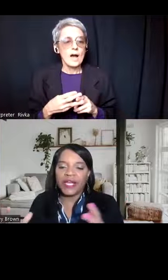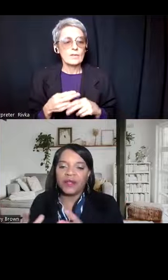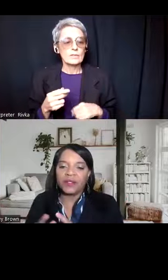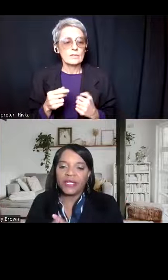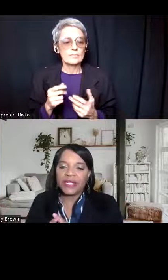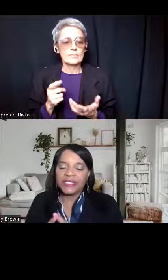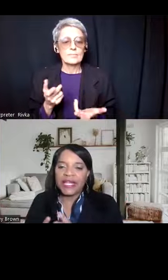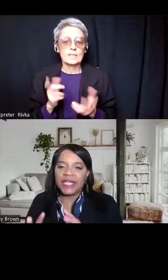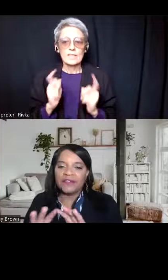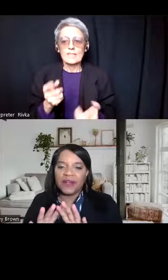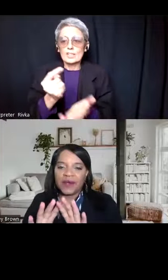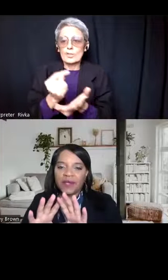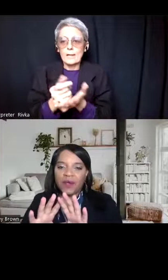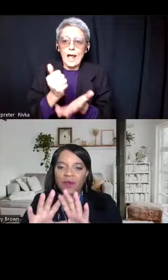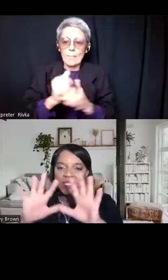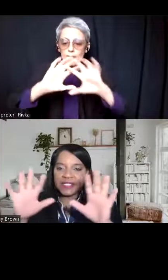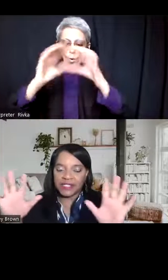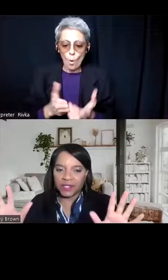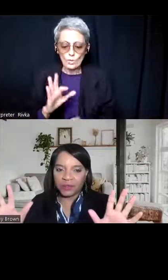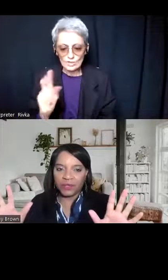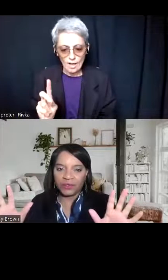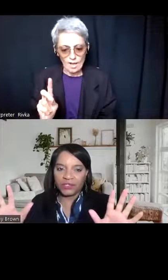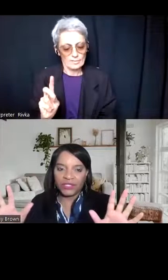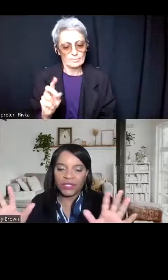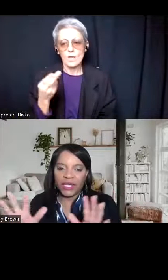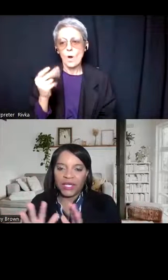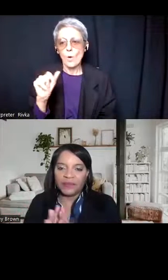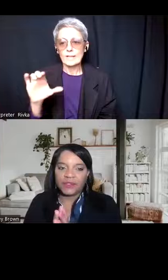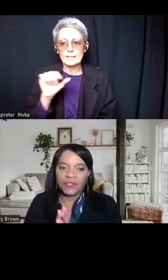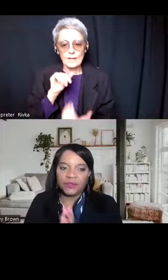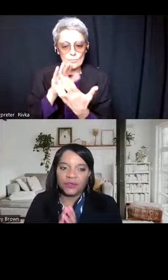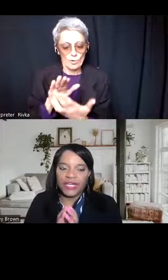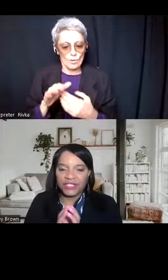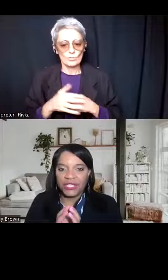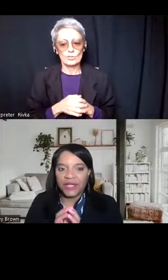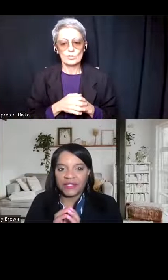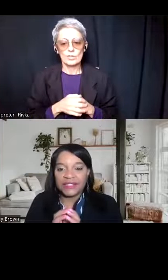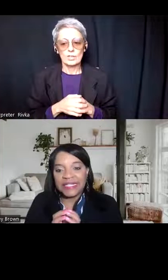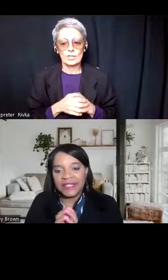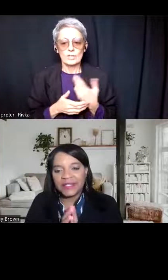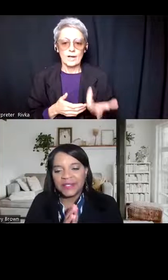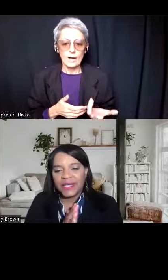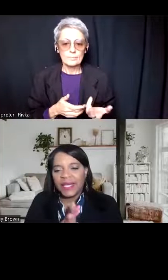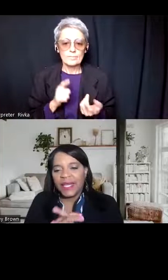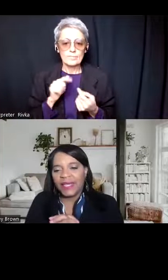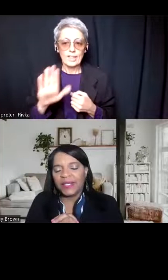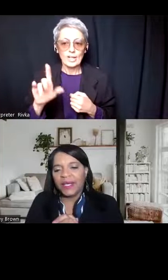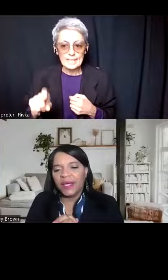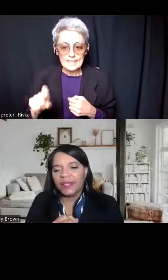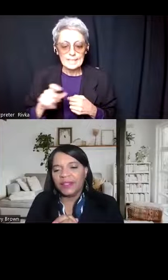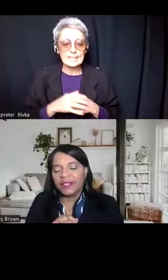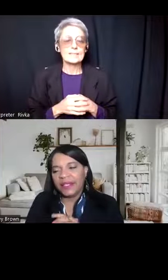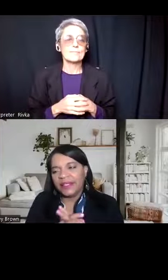whole child, taking a very holistic approach to that child's needs.